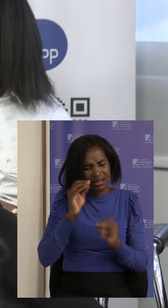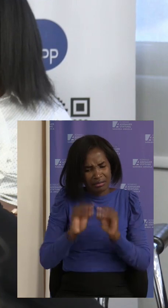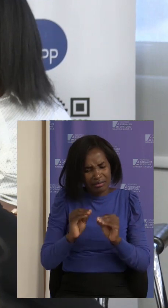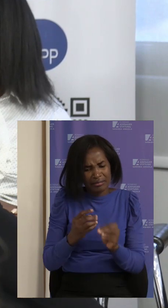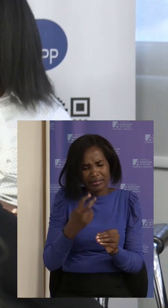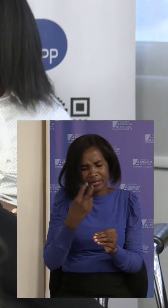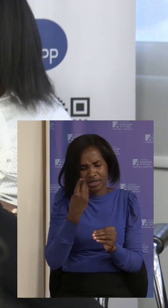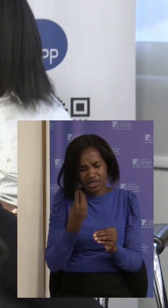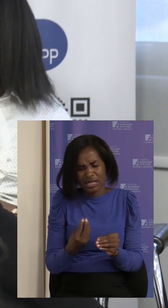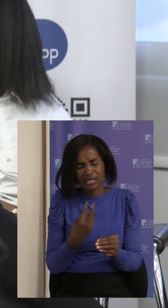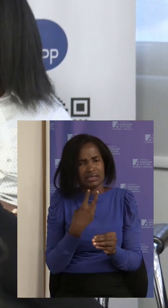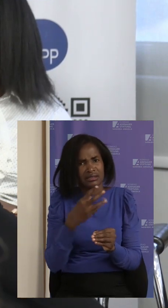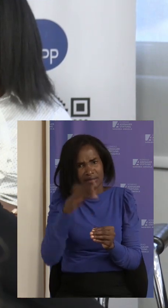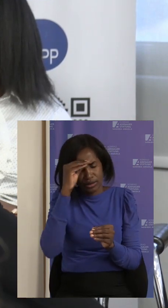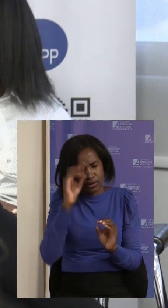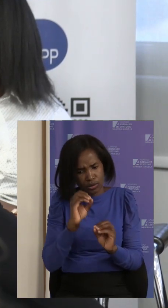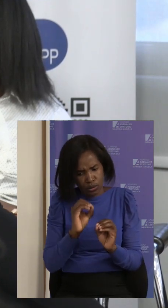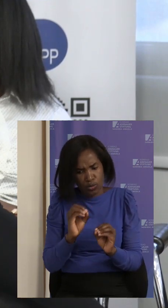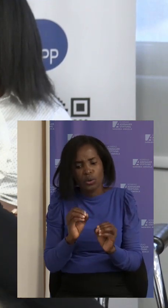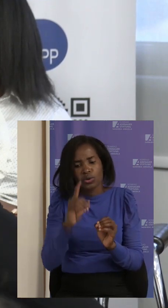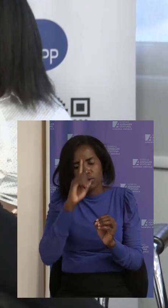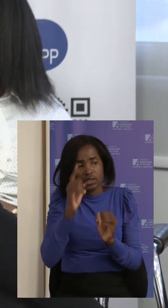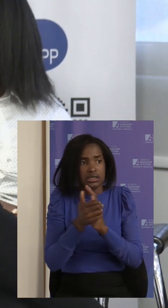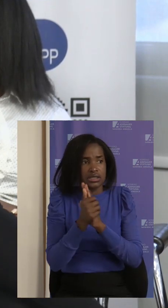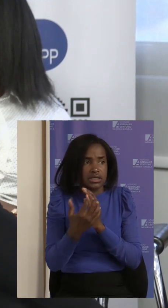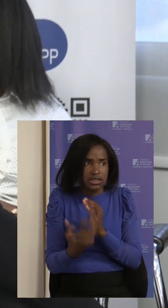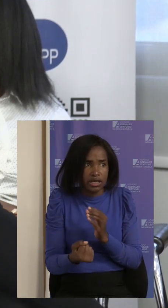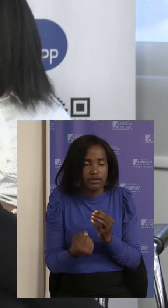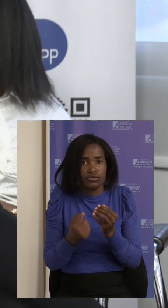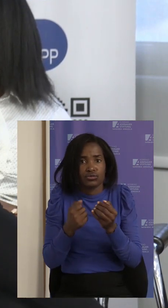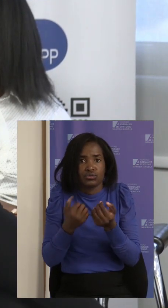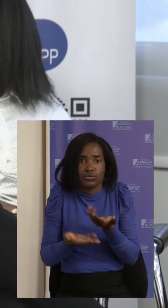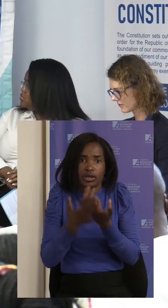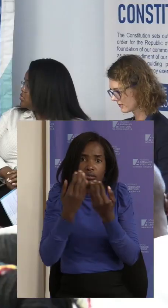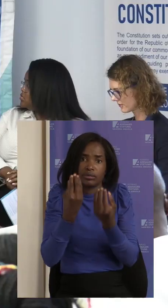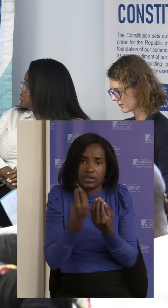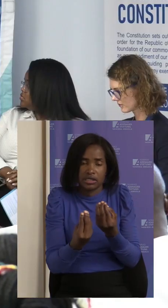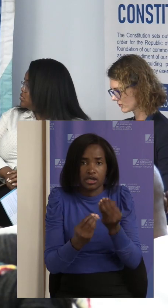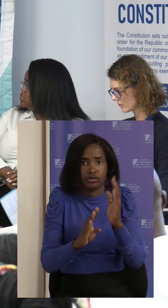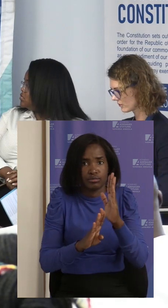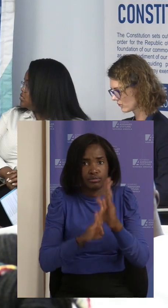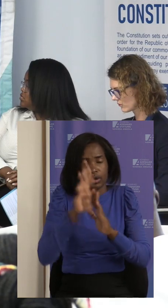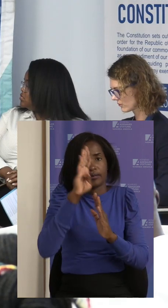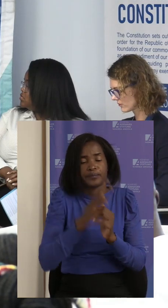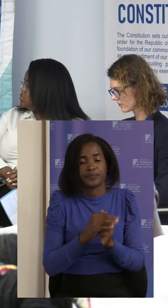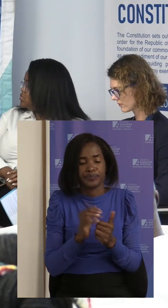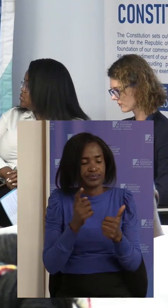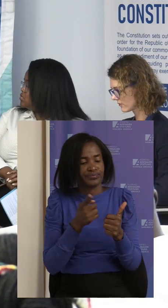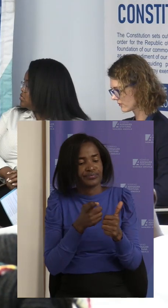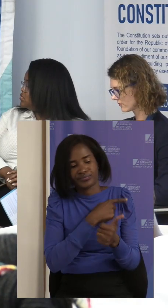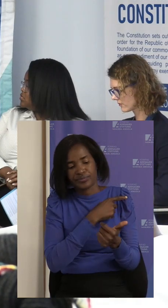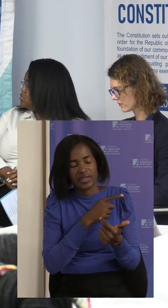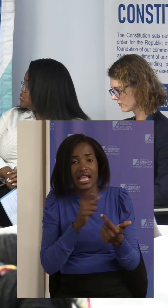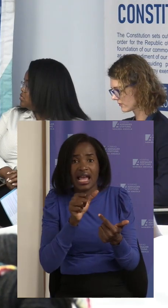and the learner to unlock their potential. So that is one way. Of course, there are